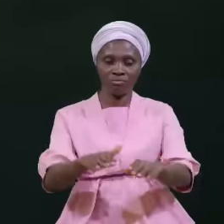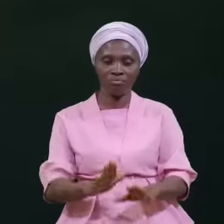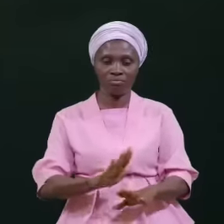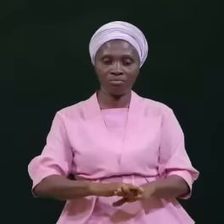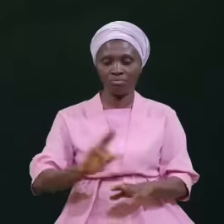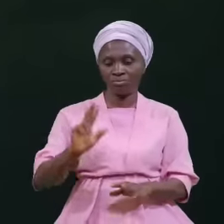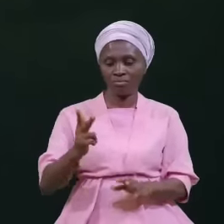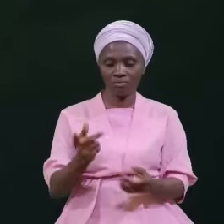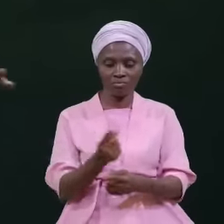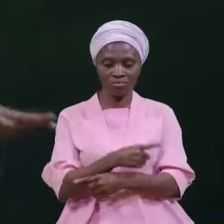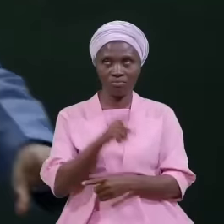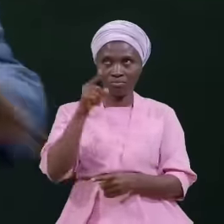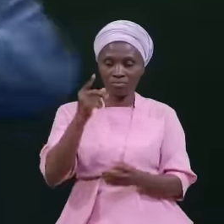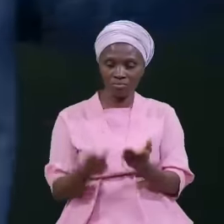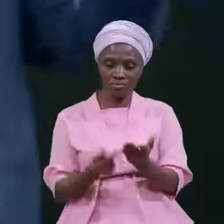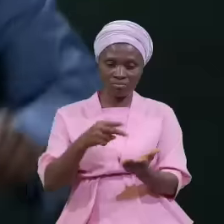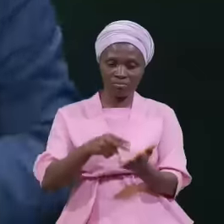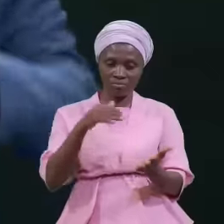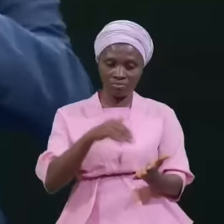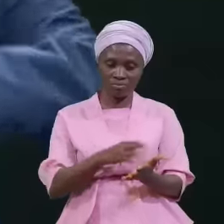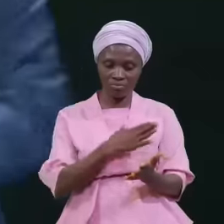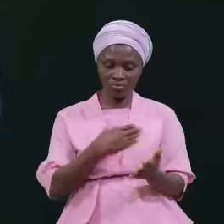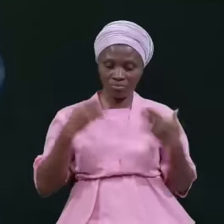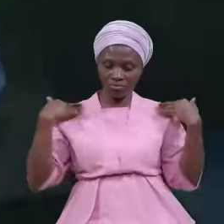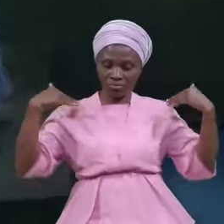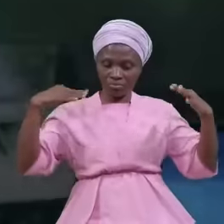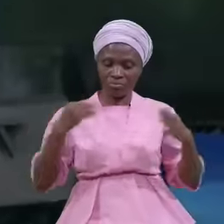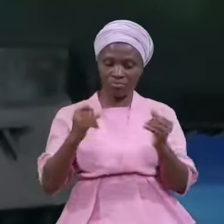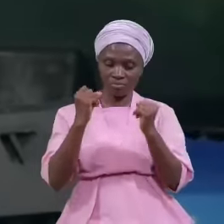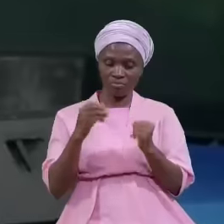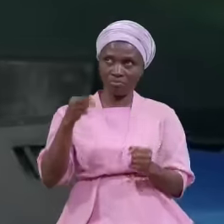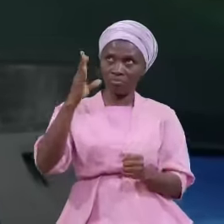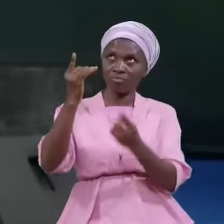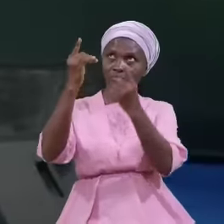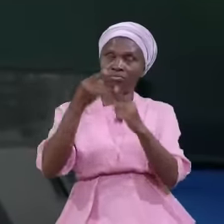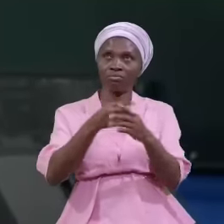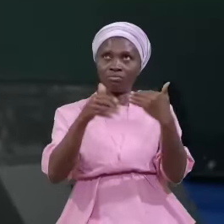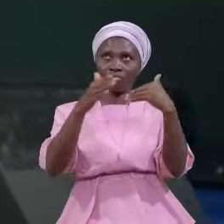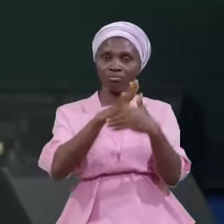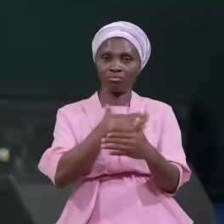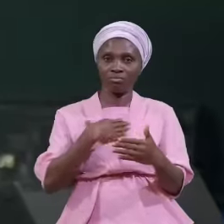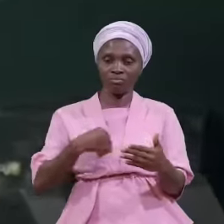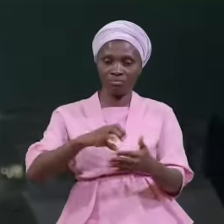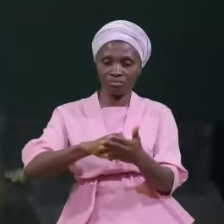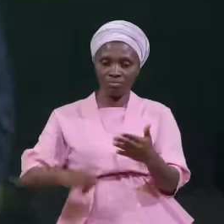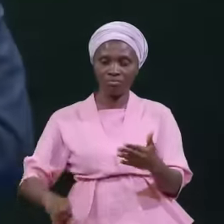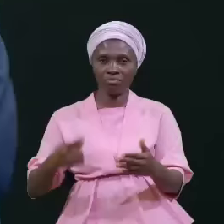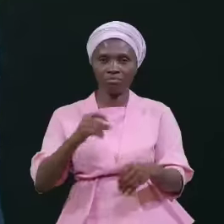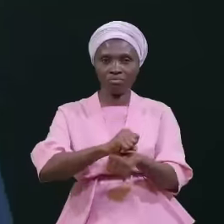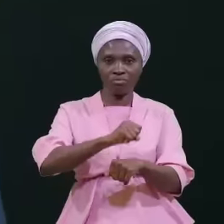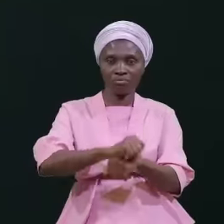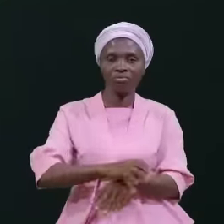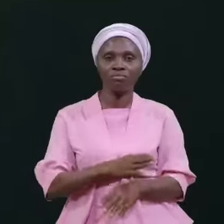angel, the power of God, came from heaven and rolled away the stone. His resurrection, miraculous. He appeared to